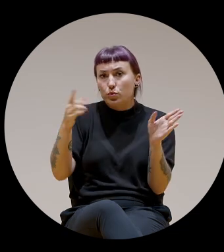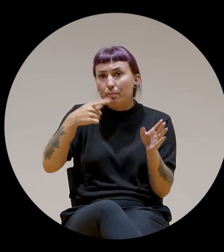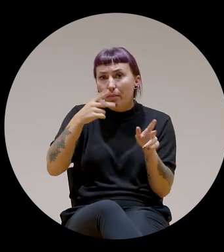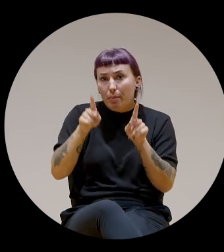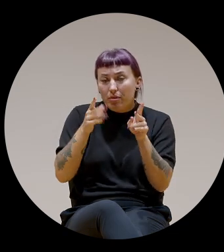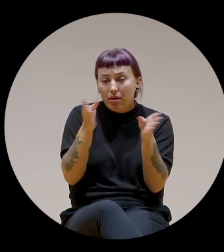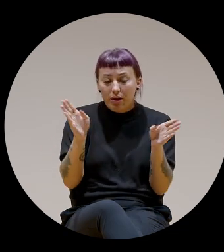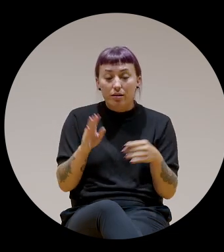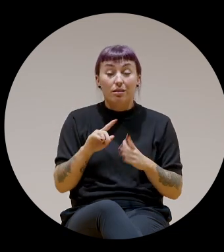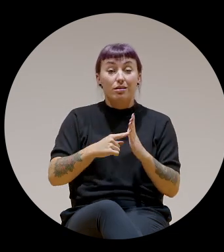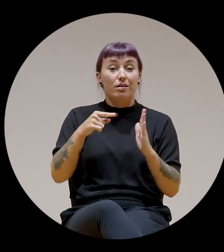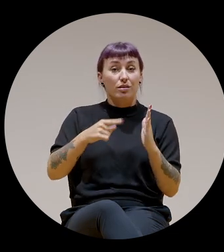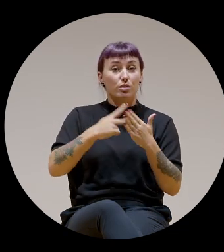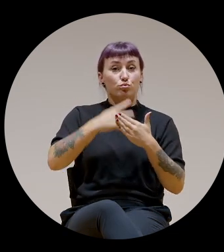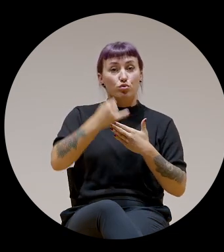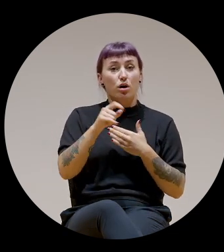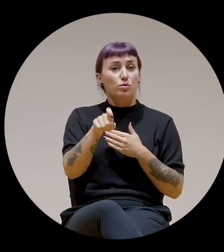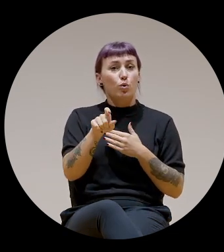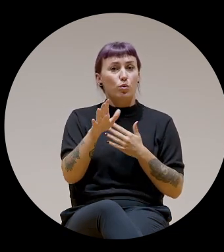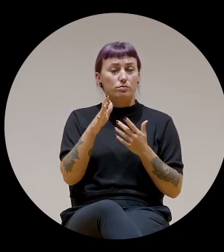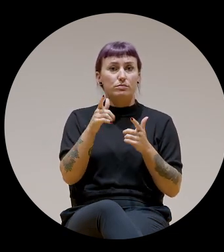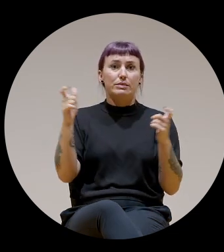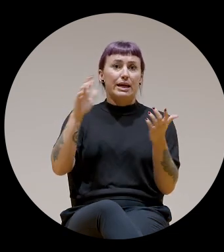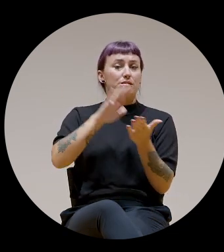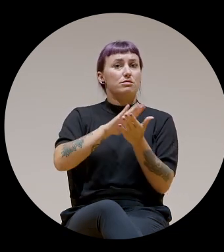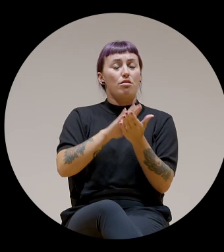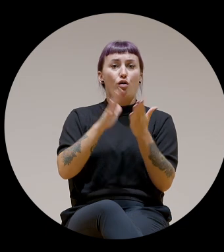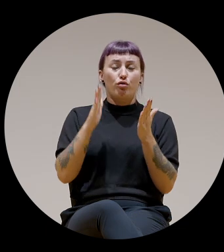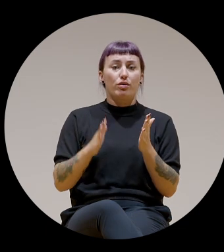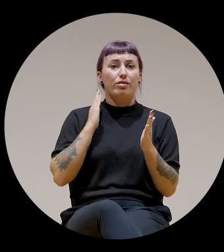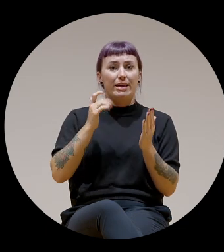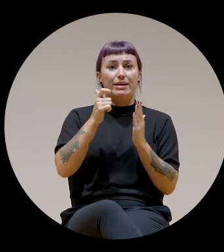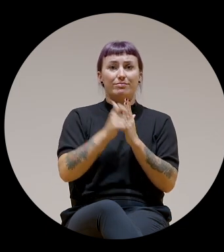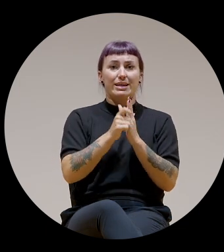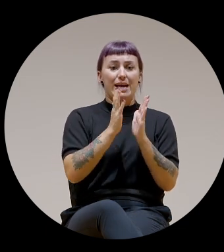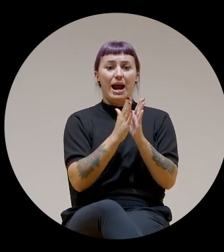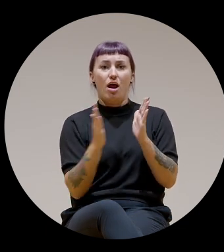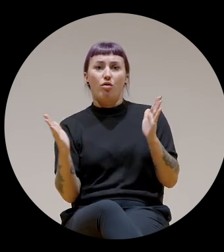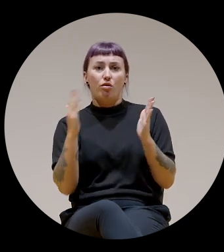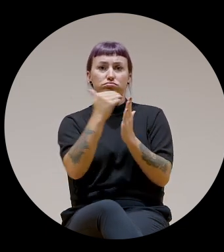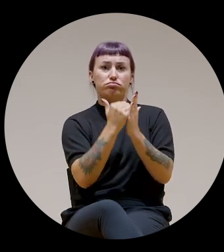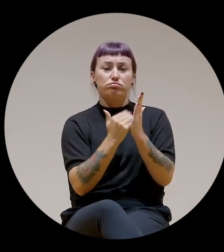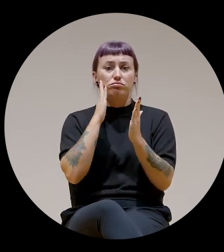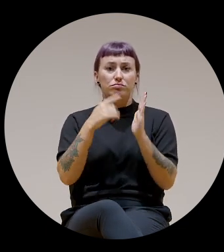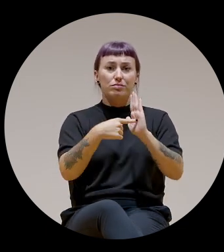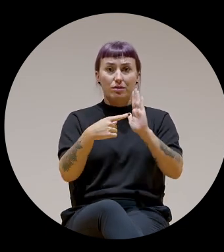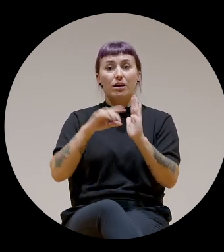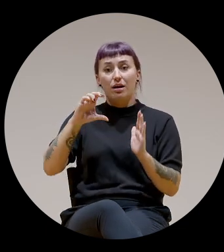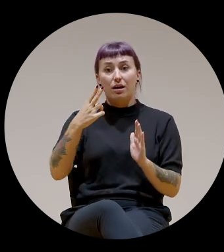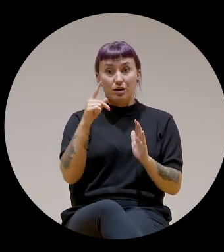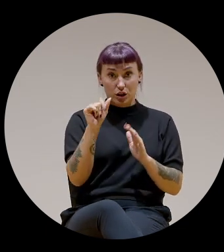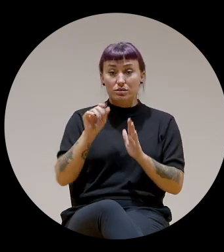public. From the start of this project, there was supposed to be a big scholarly catalog with this exhibit. And indeed, Chelsea and I wrote a